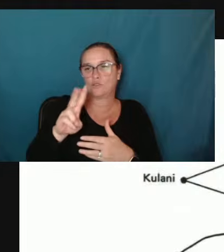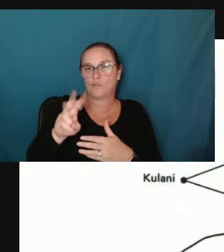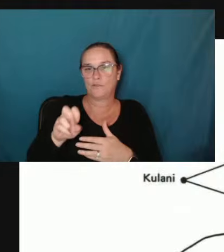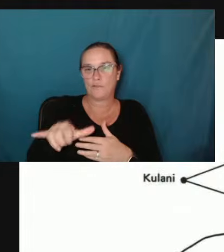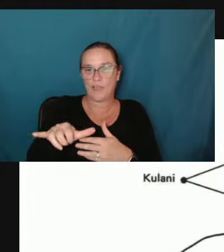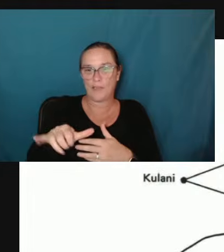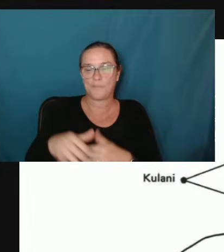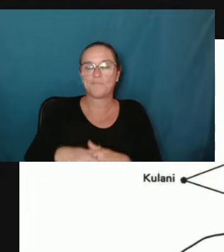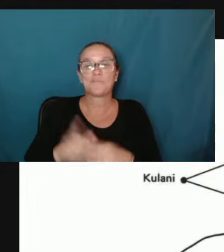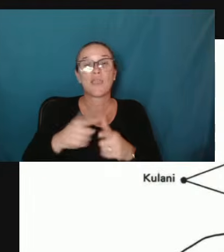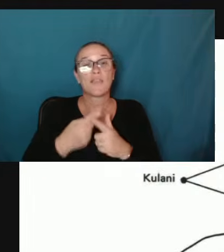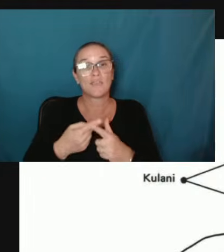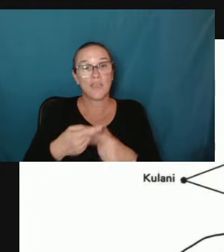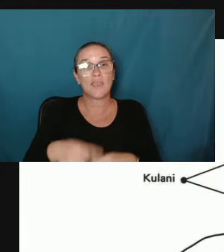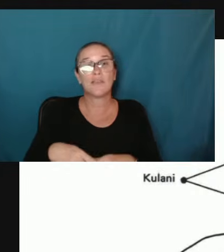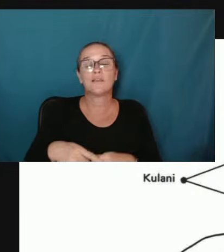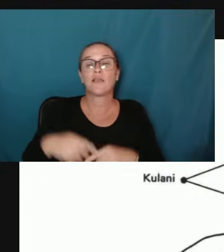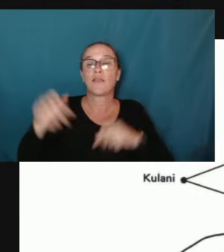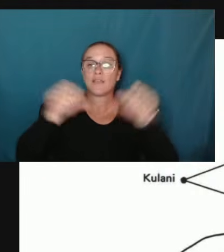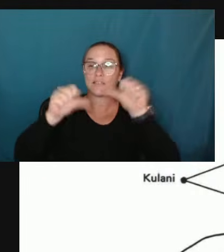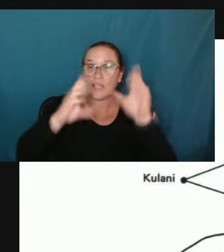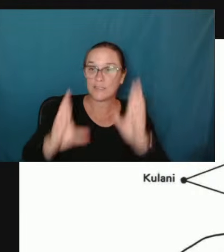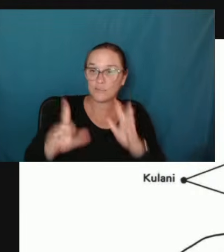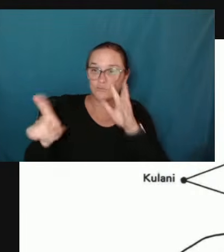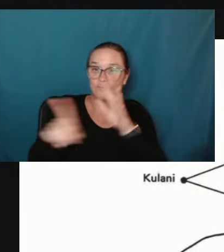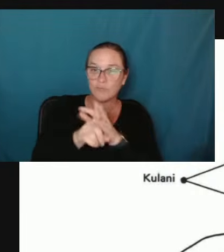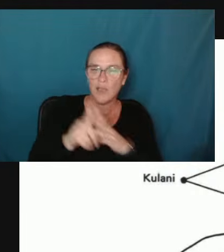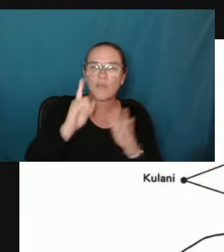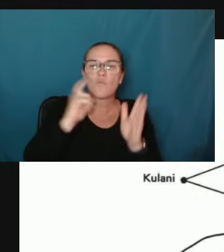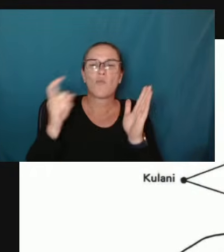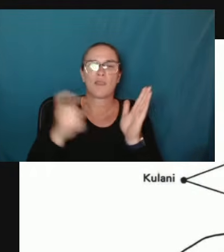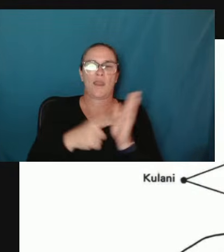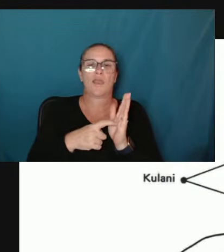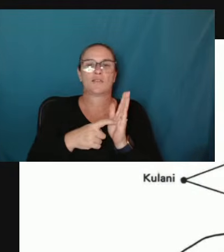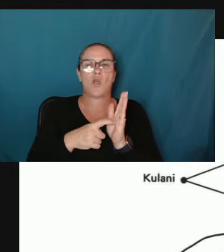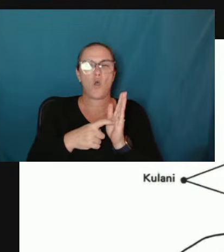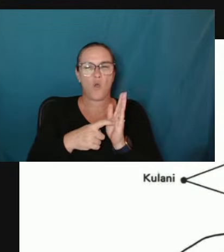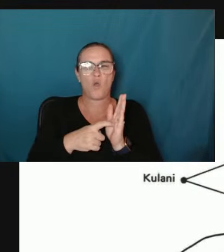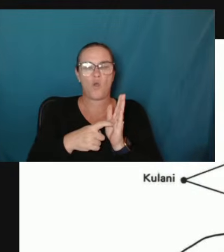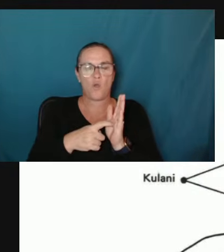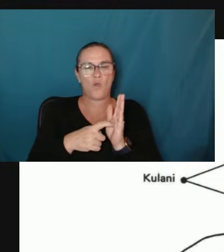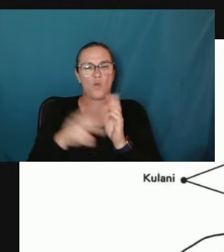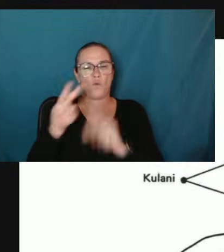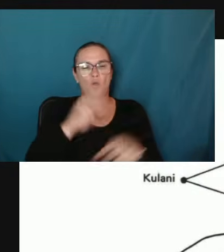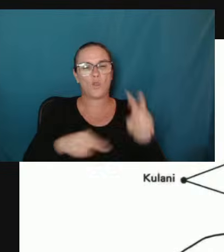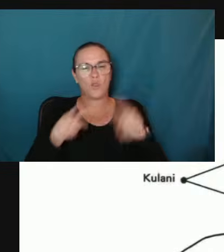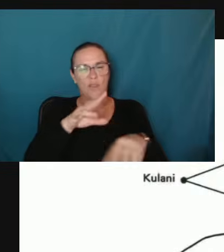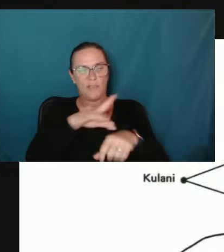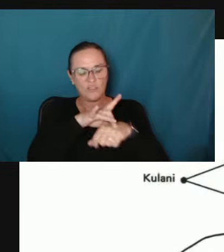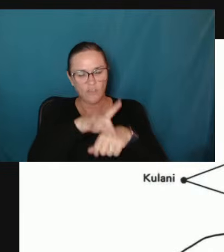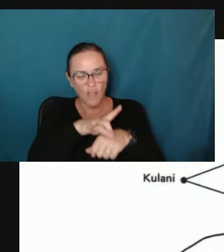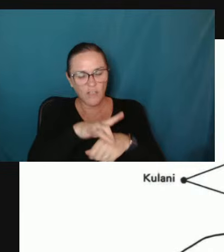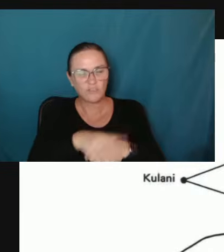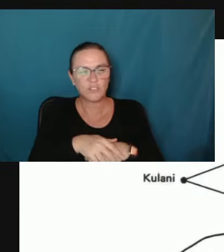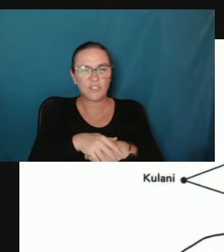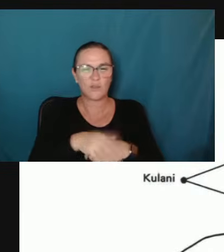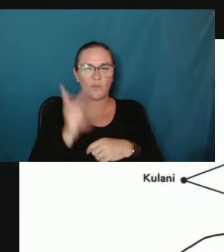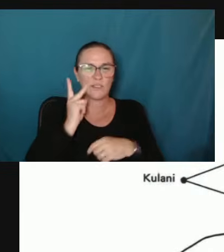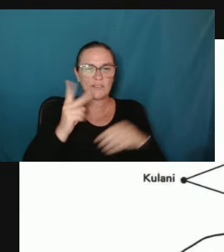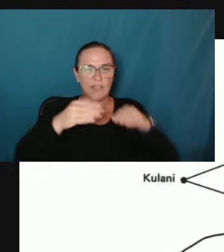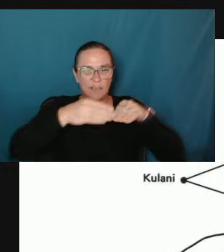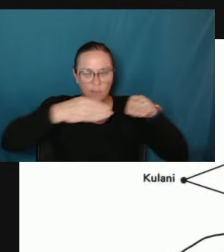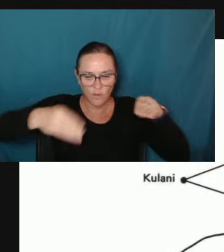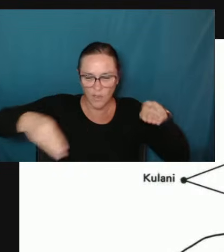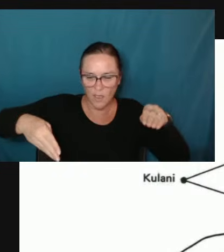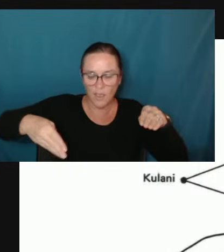Don Swanson and others came along, and they recognized, we're looking at the geology, we see all these cracks, we see these poly,